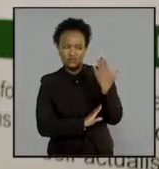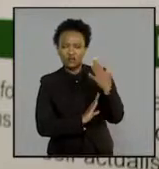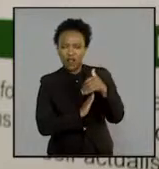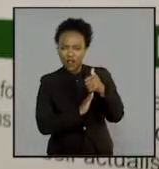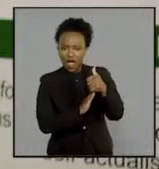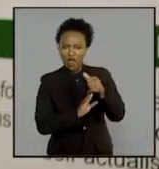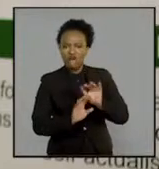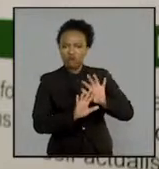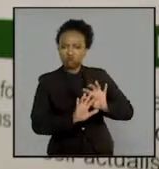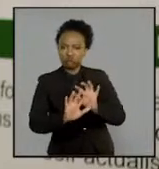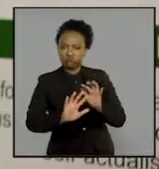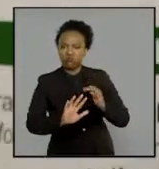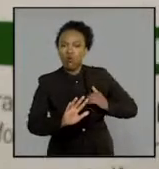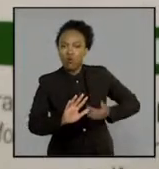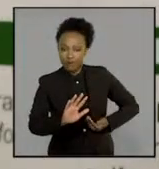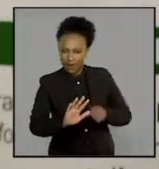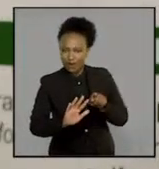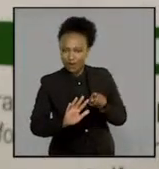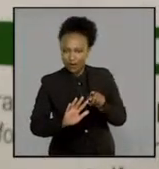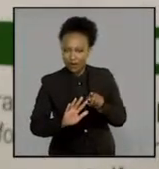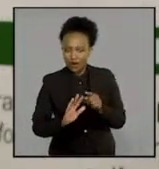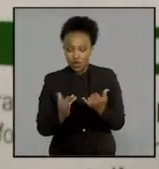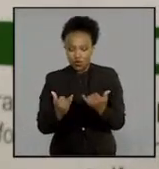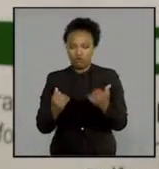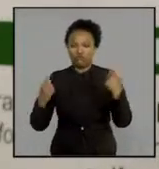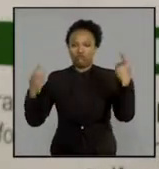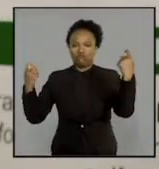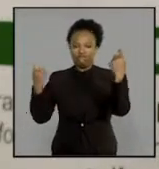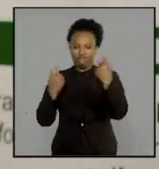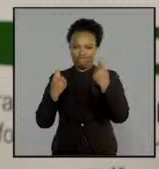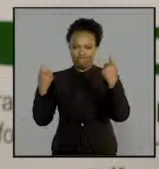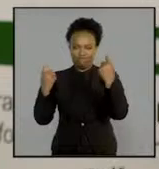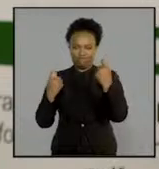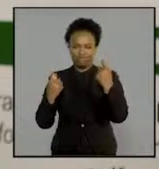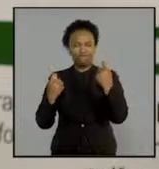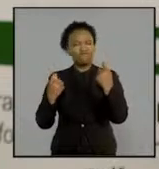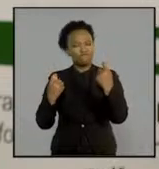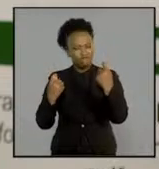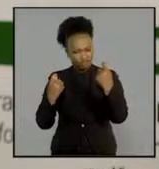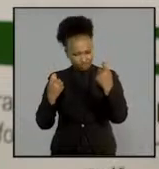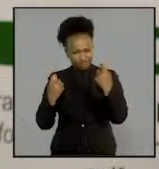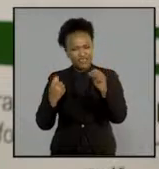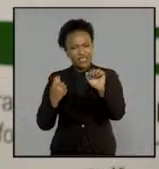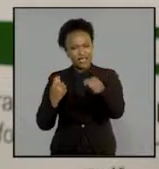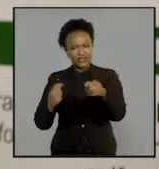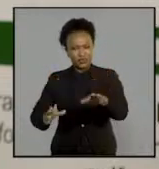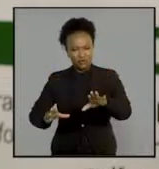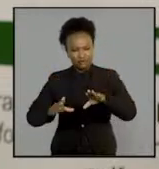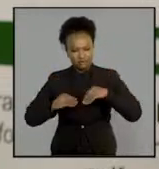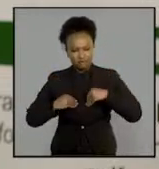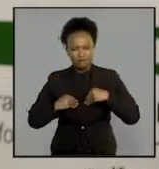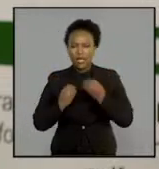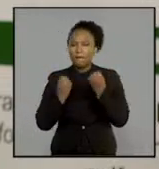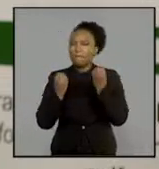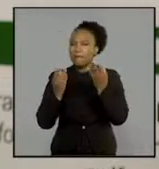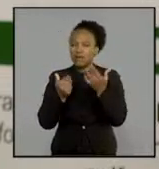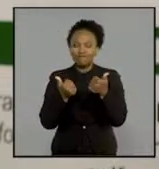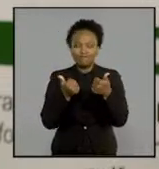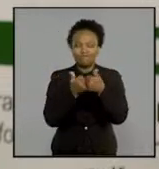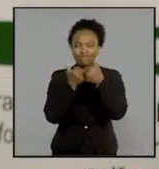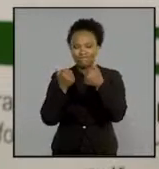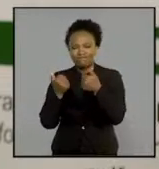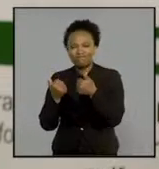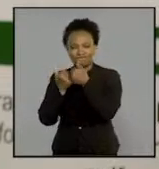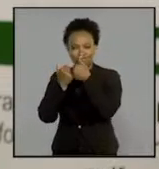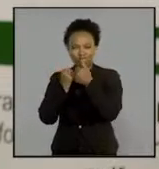in 1913. As we celebrate this day, we are not oblivious to the main challenges